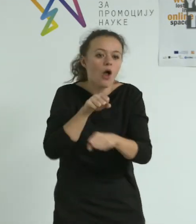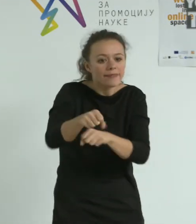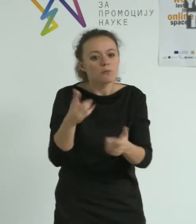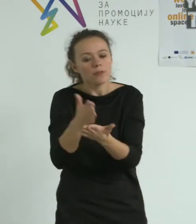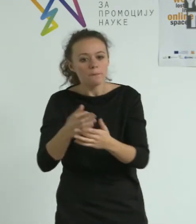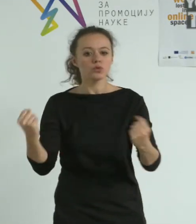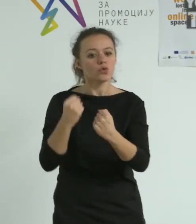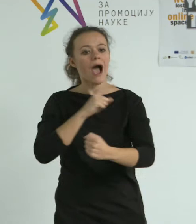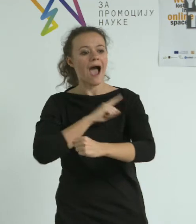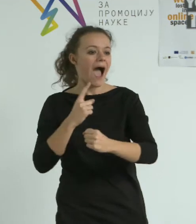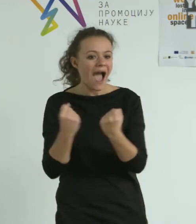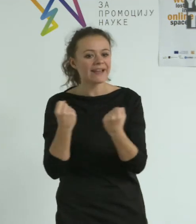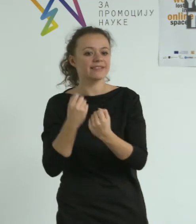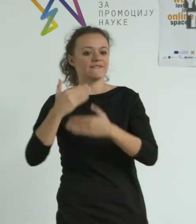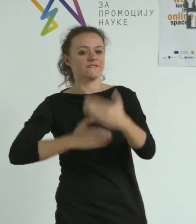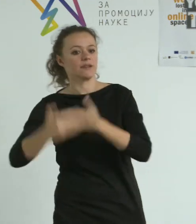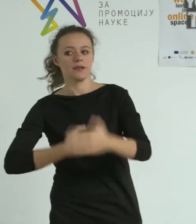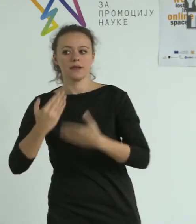how else than to,